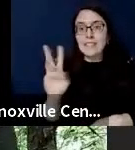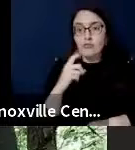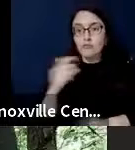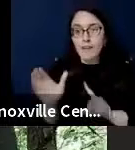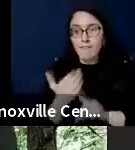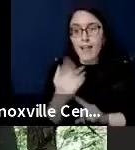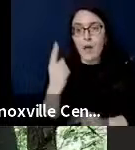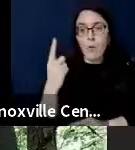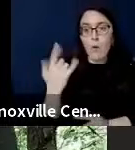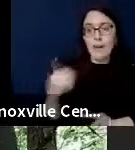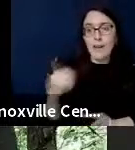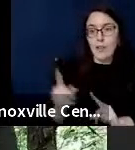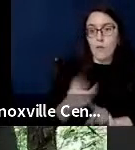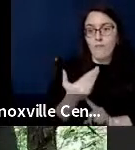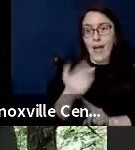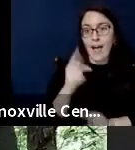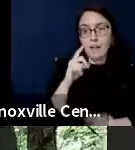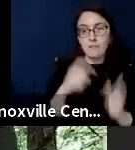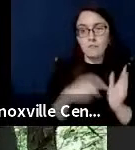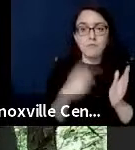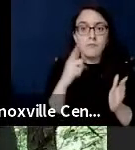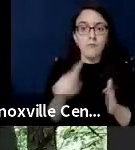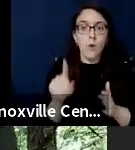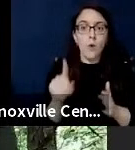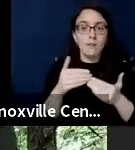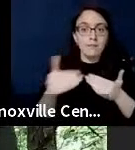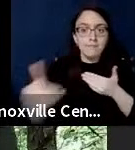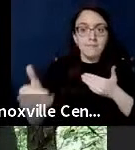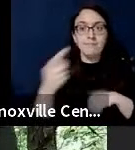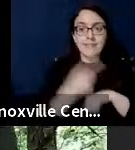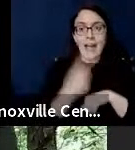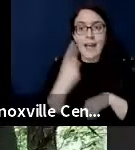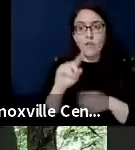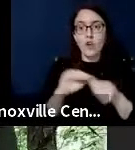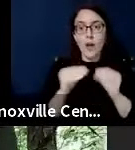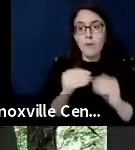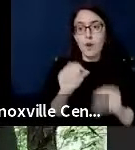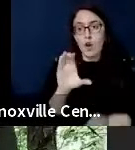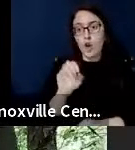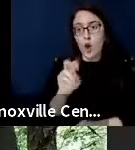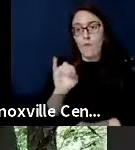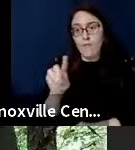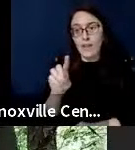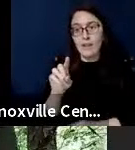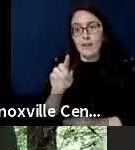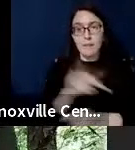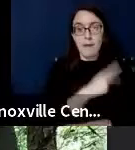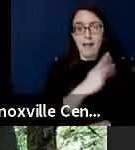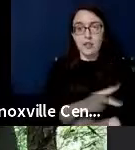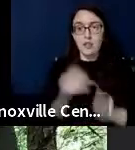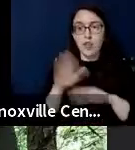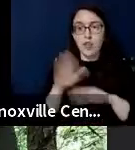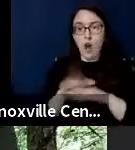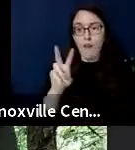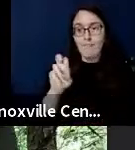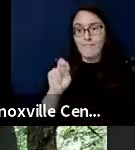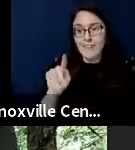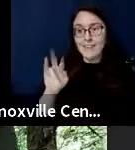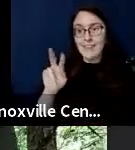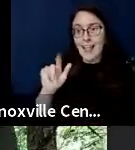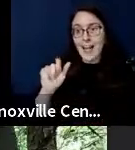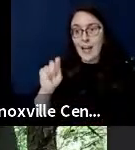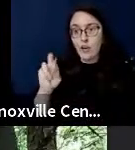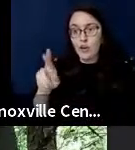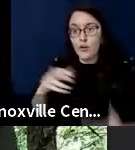yellow flag were detected for consecutive days for the number of COVID patients on ventilators. And after speaking with our hospital partners, and I know Dr. Shamil will speak about